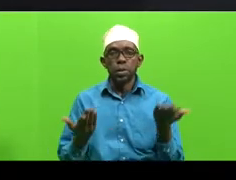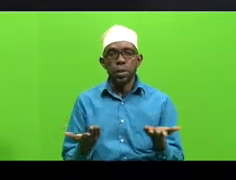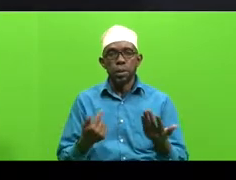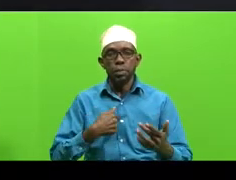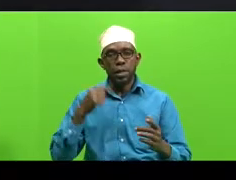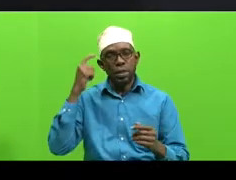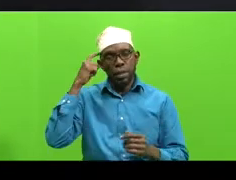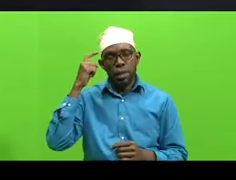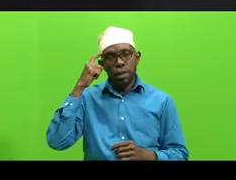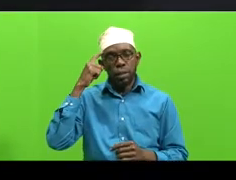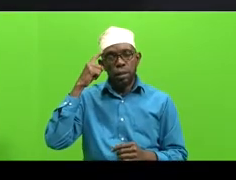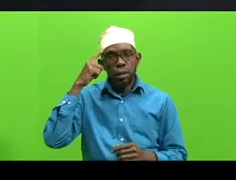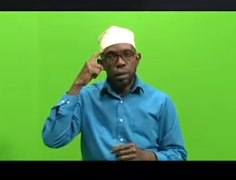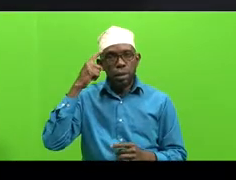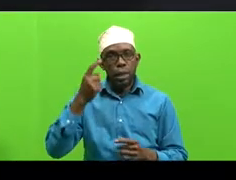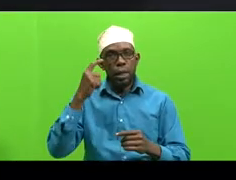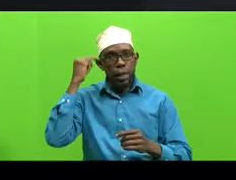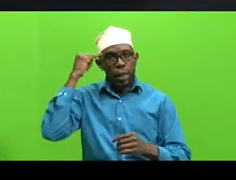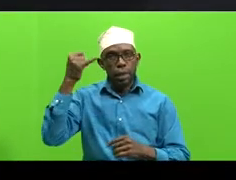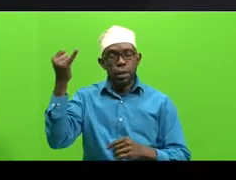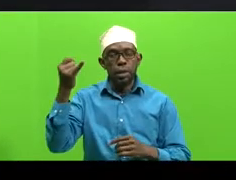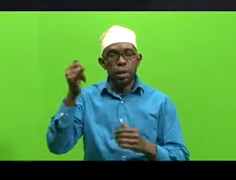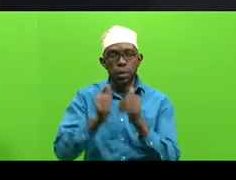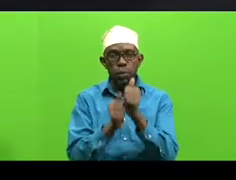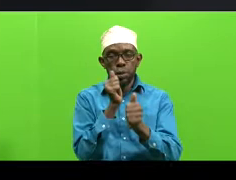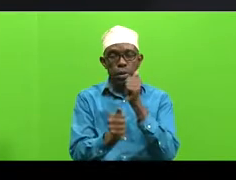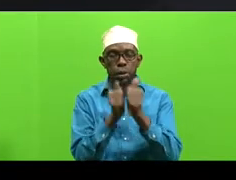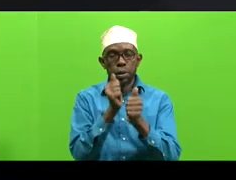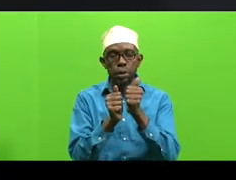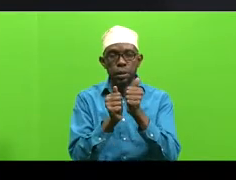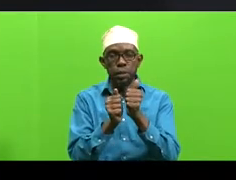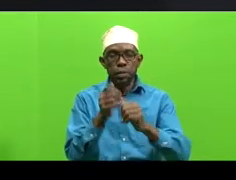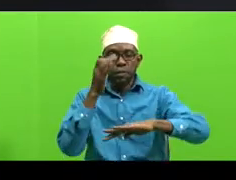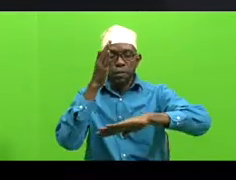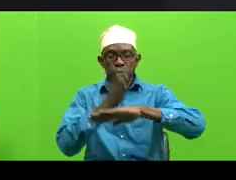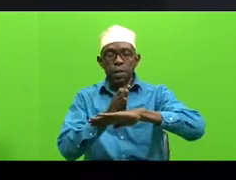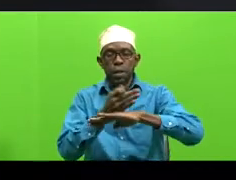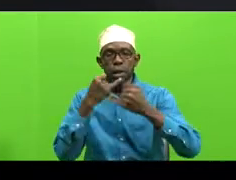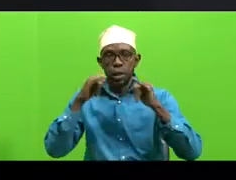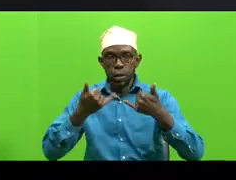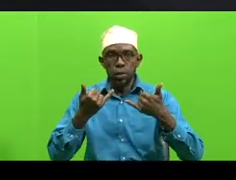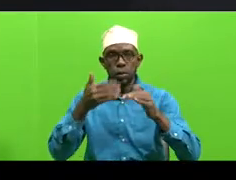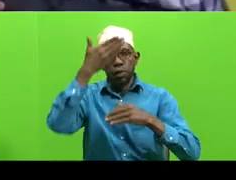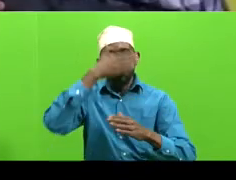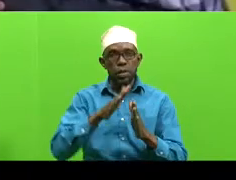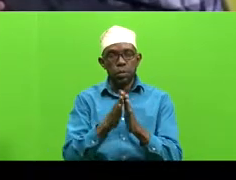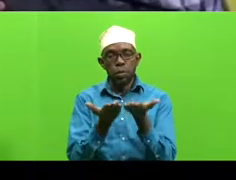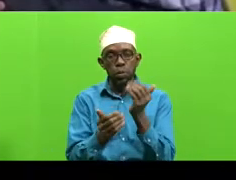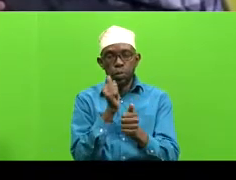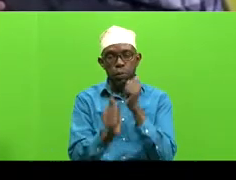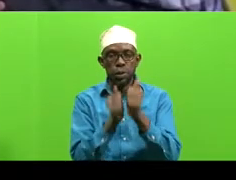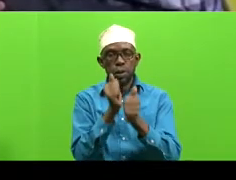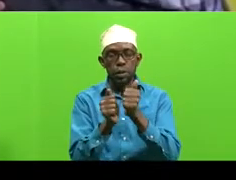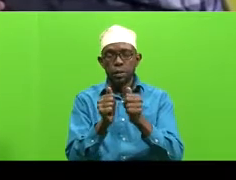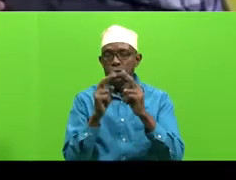think the idea that fake news on Facebook, of which it's a